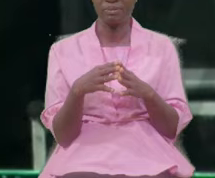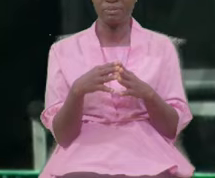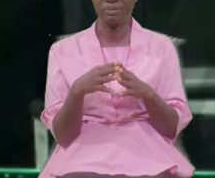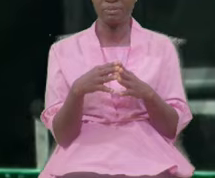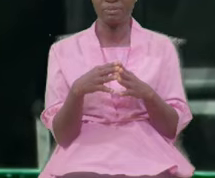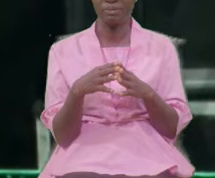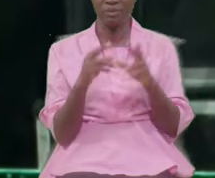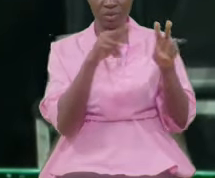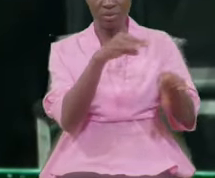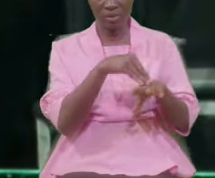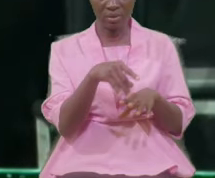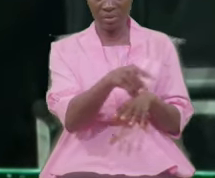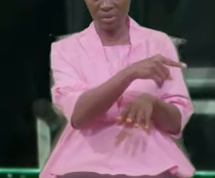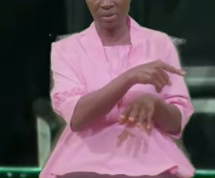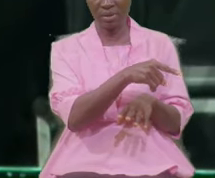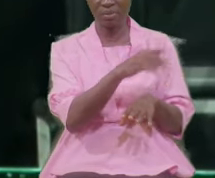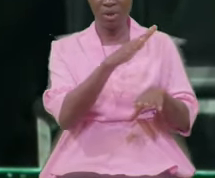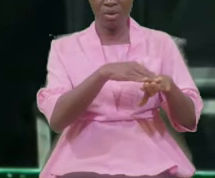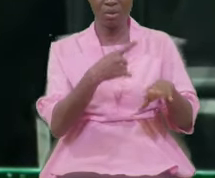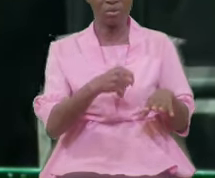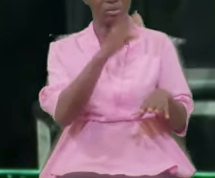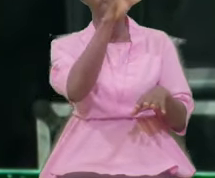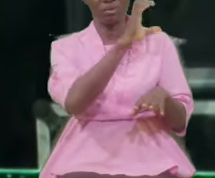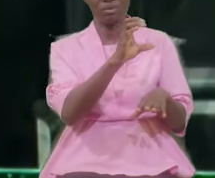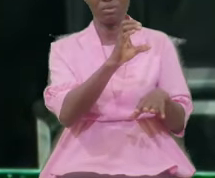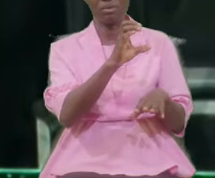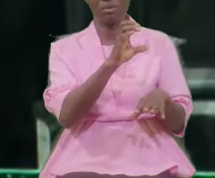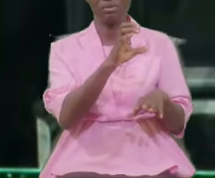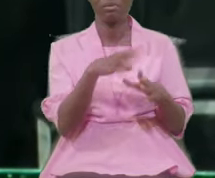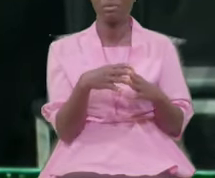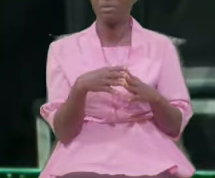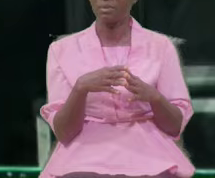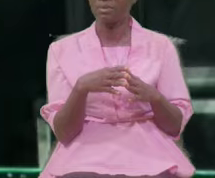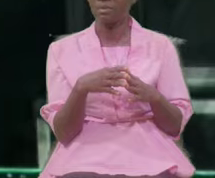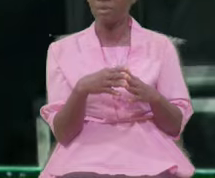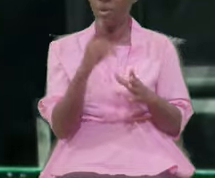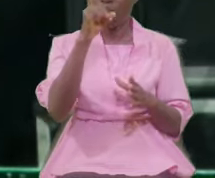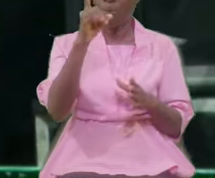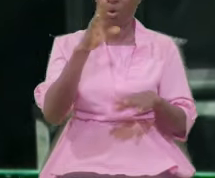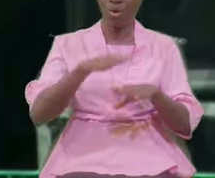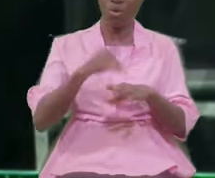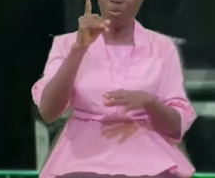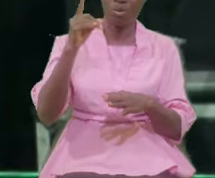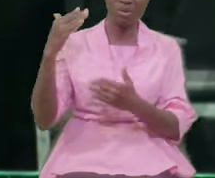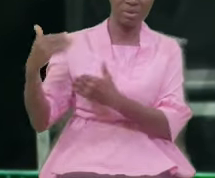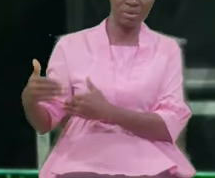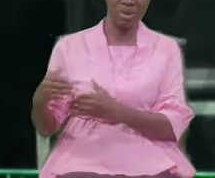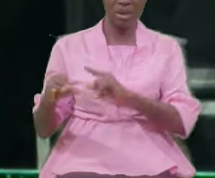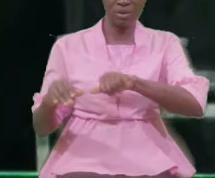at on the CR on the